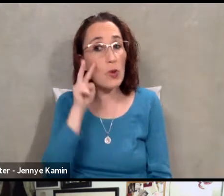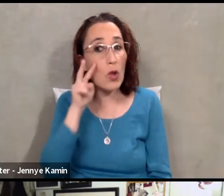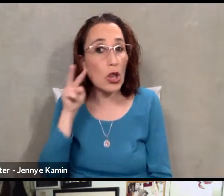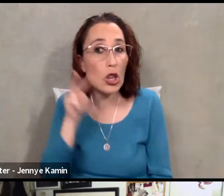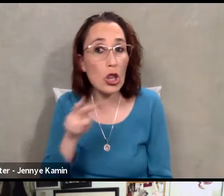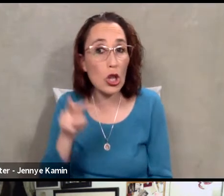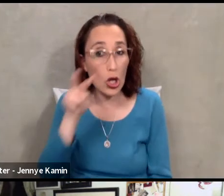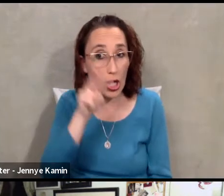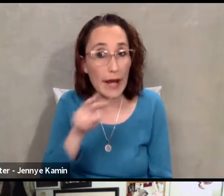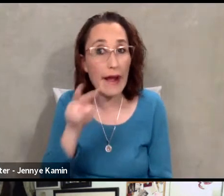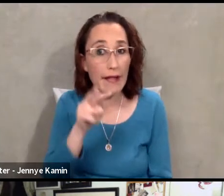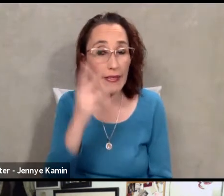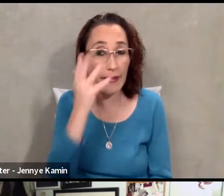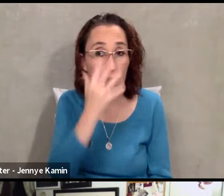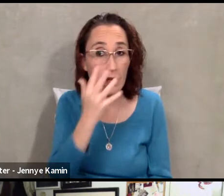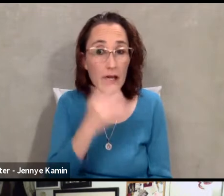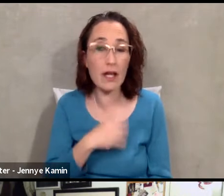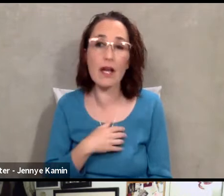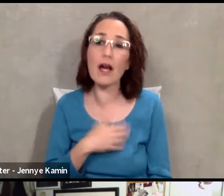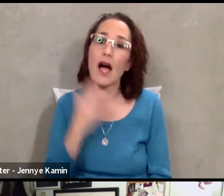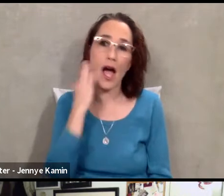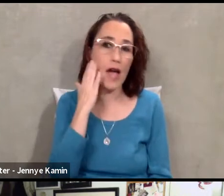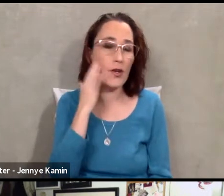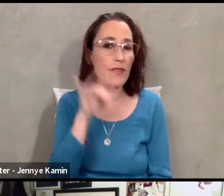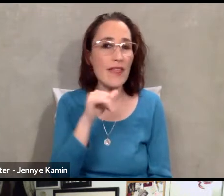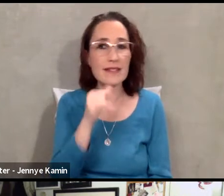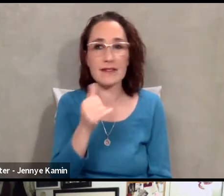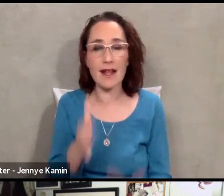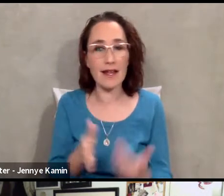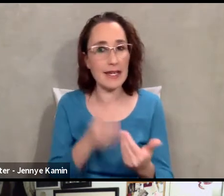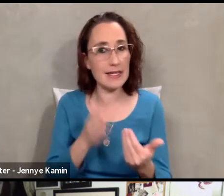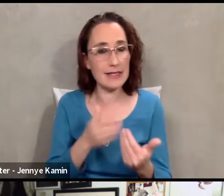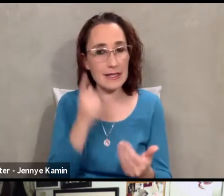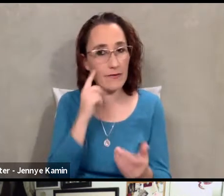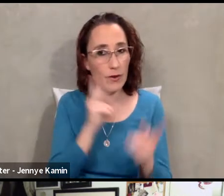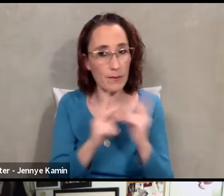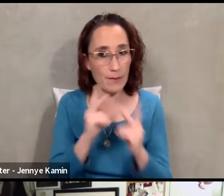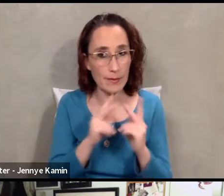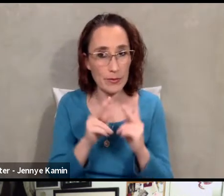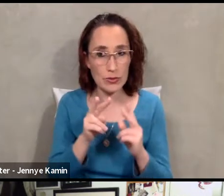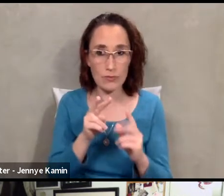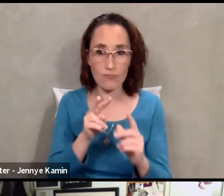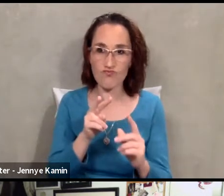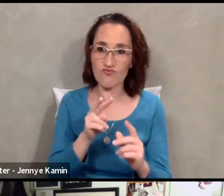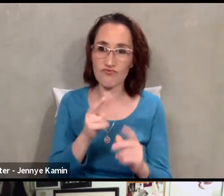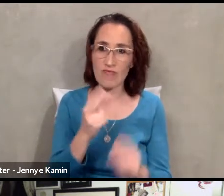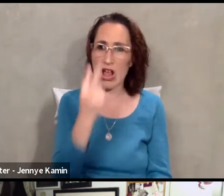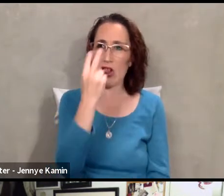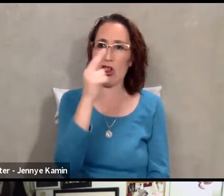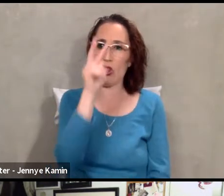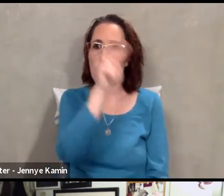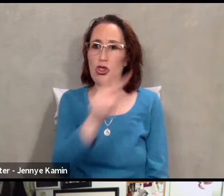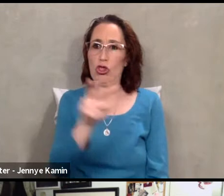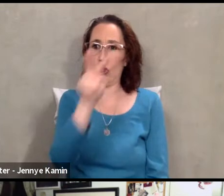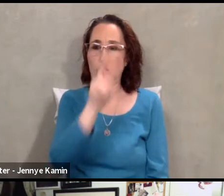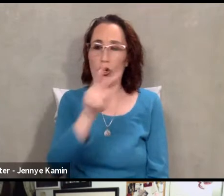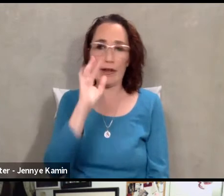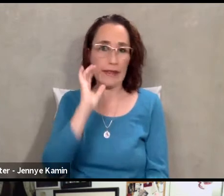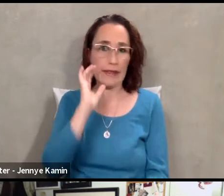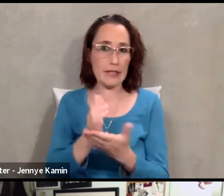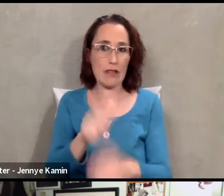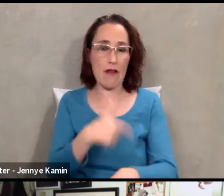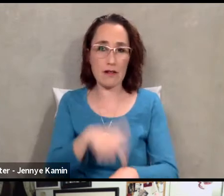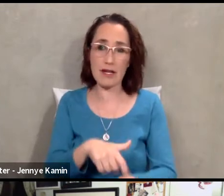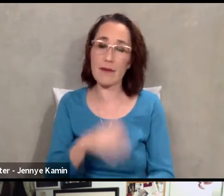being looked at wasn't going to be easy for anybody. So I had to come up with an ethical structure. And as time has gone on, it's been kind of a